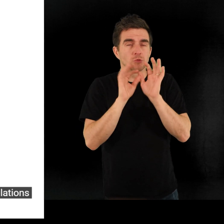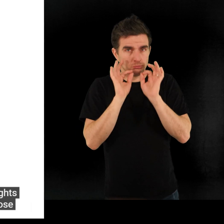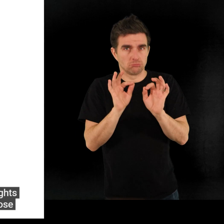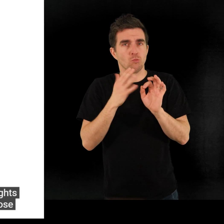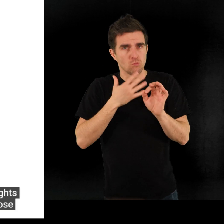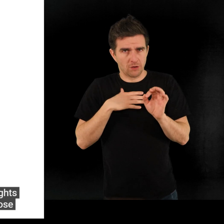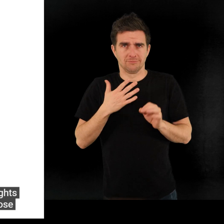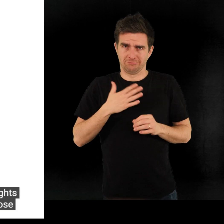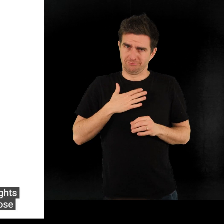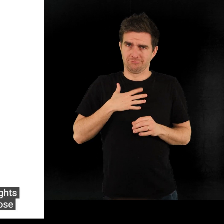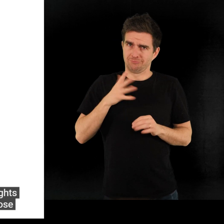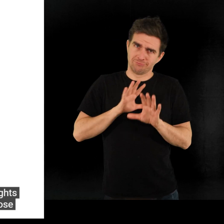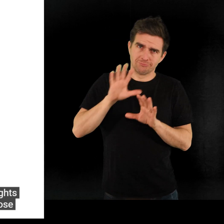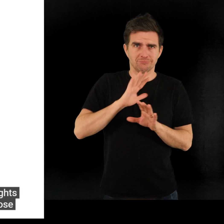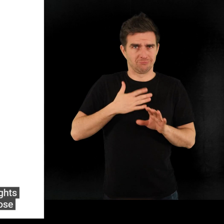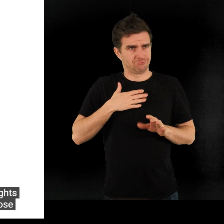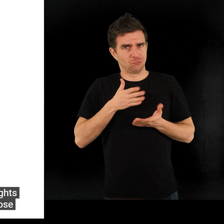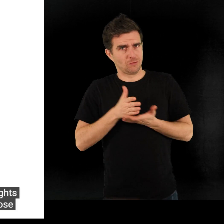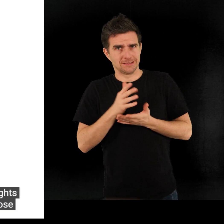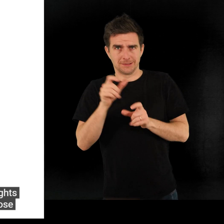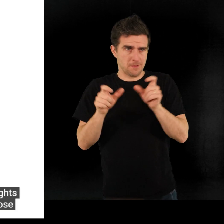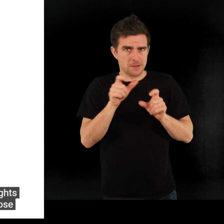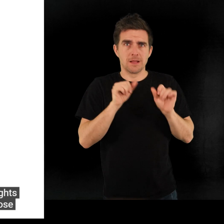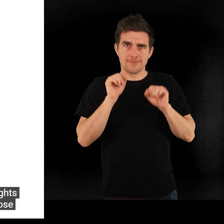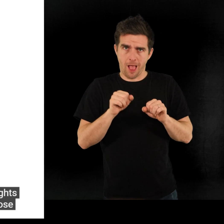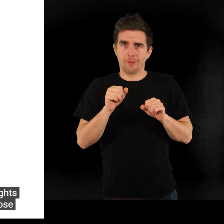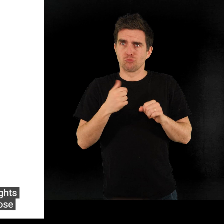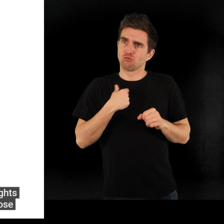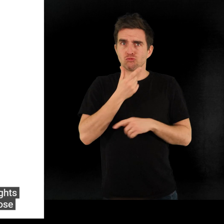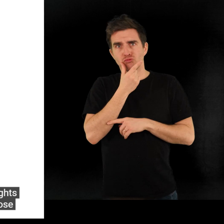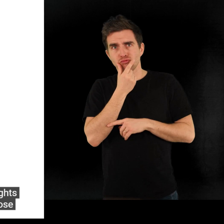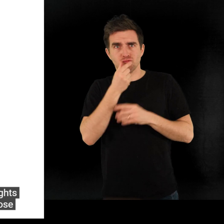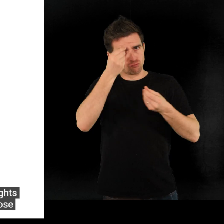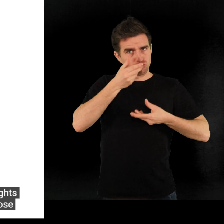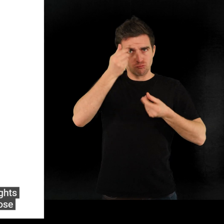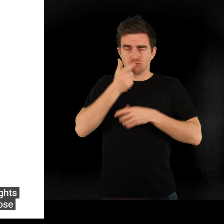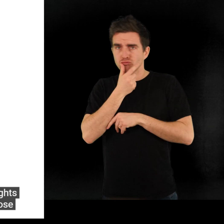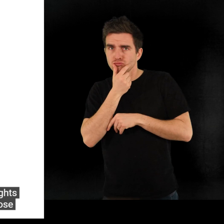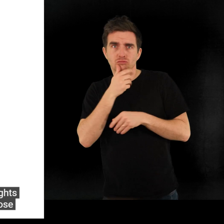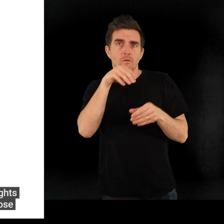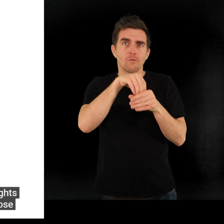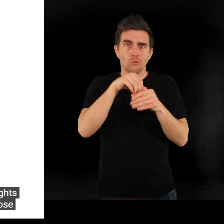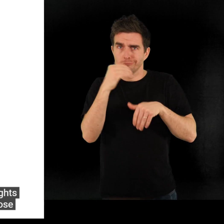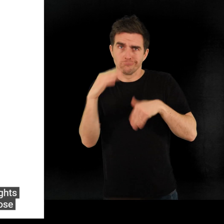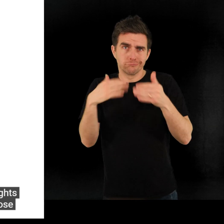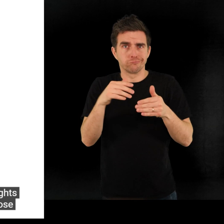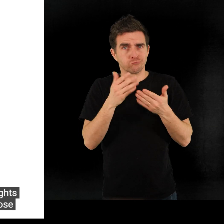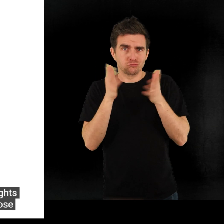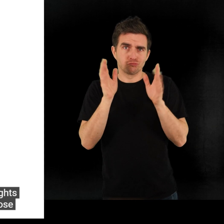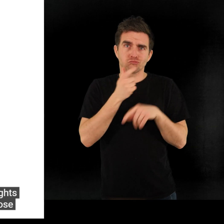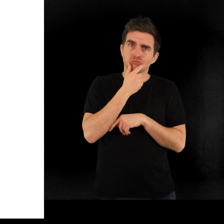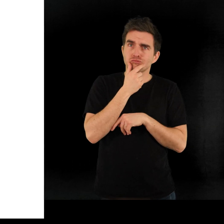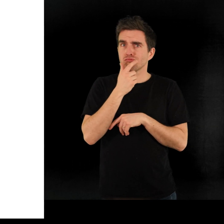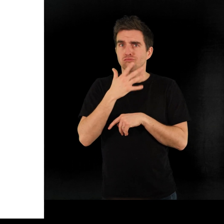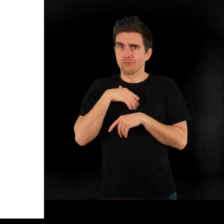we believe that it is a constitutional right for every person to exercise it, to